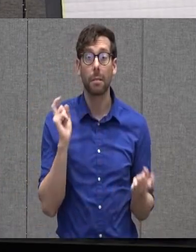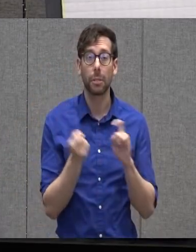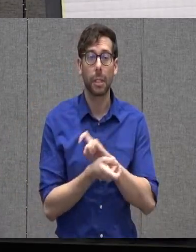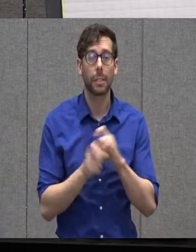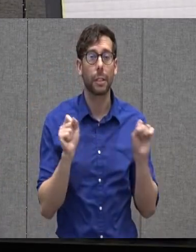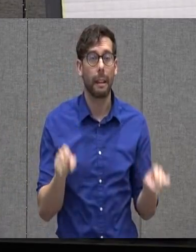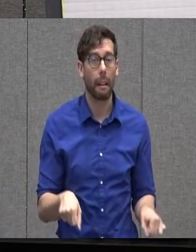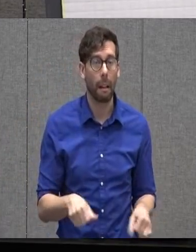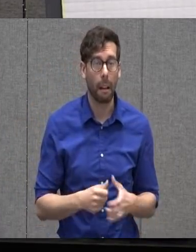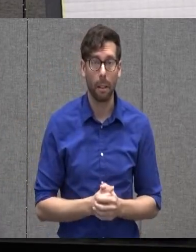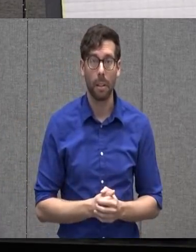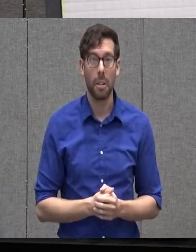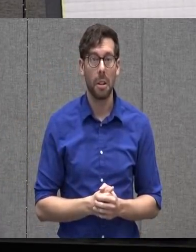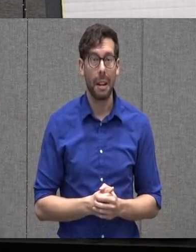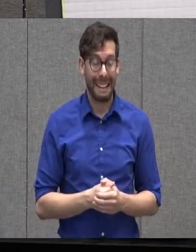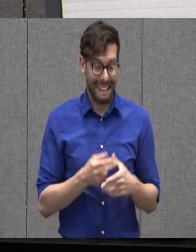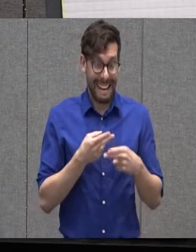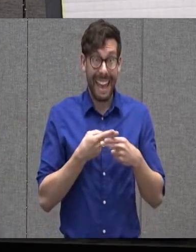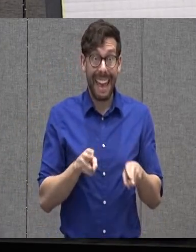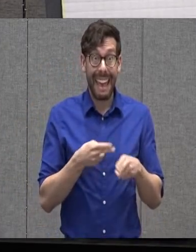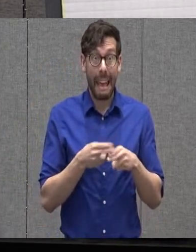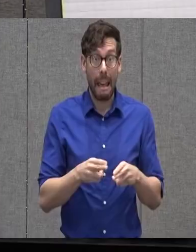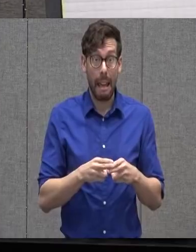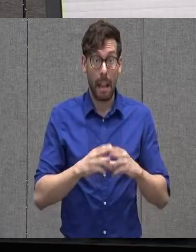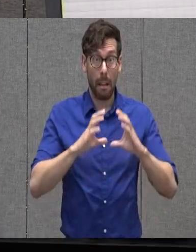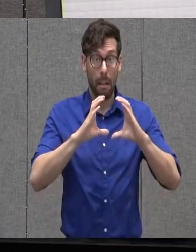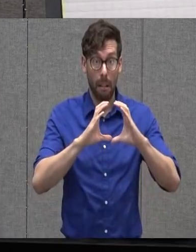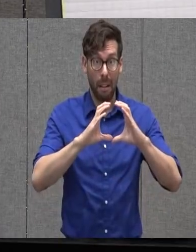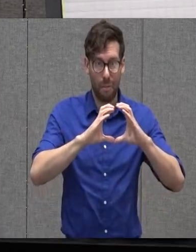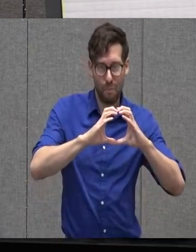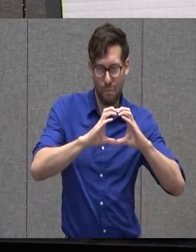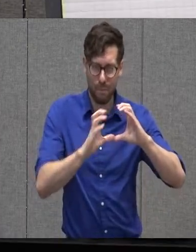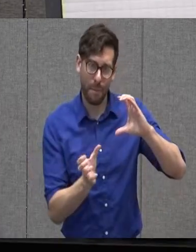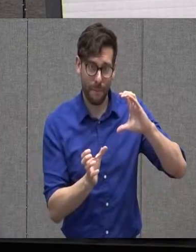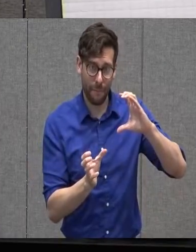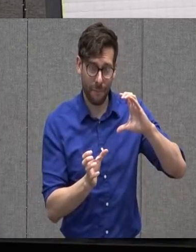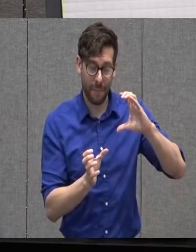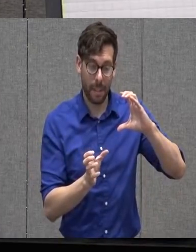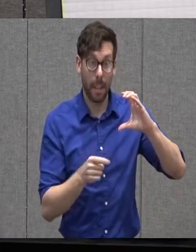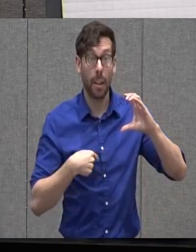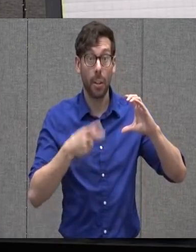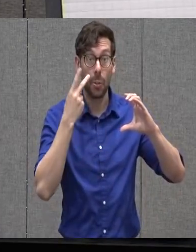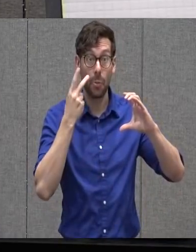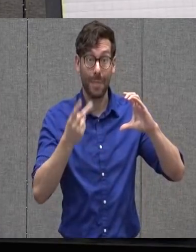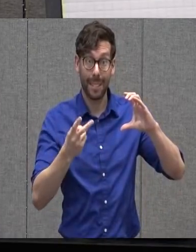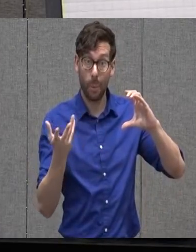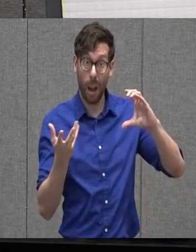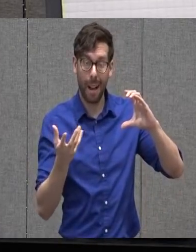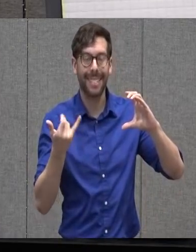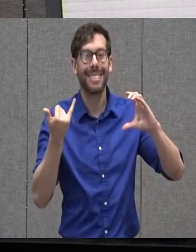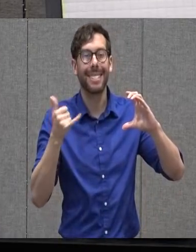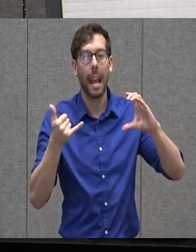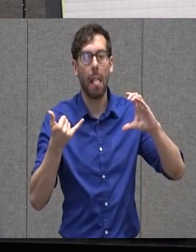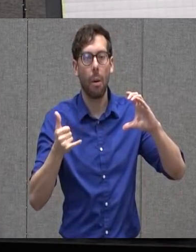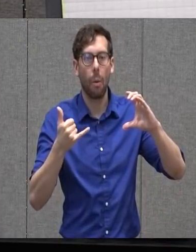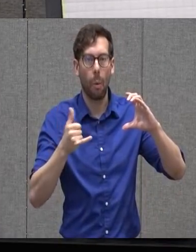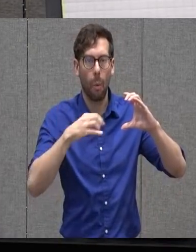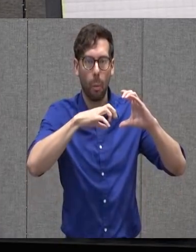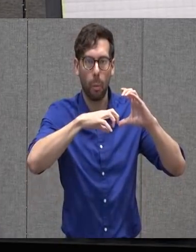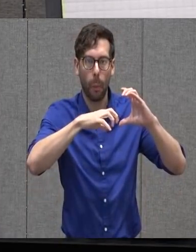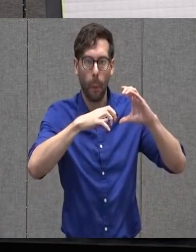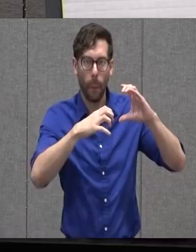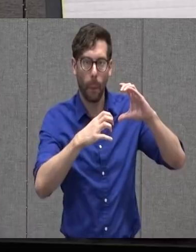a raw egg and we crack it open, if you've observed that, you see the yellow yolk and then you see a